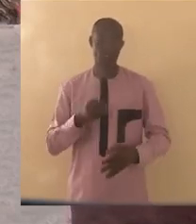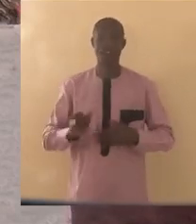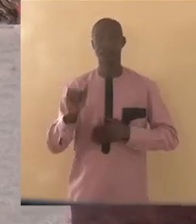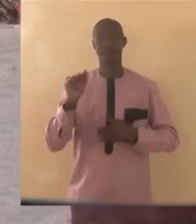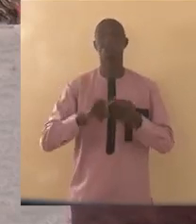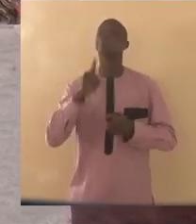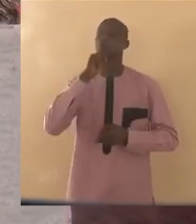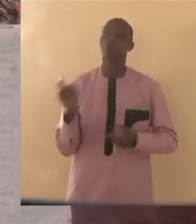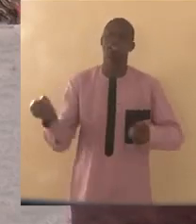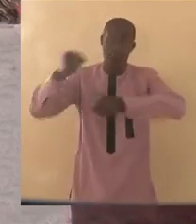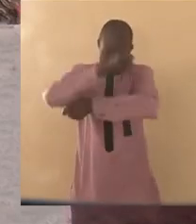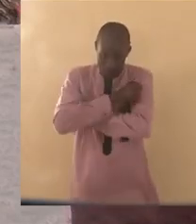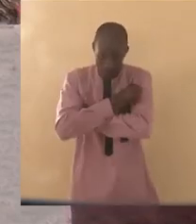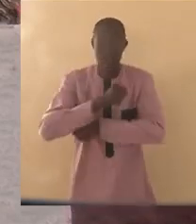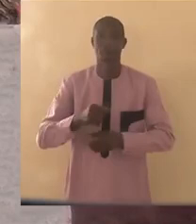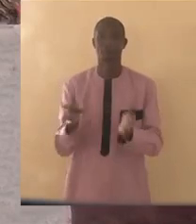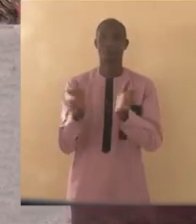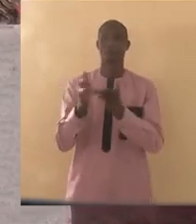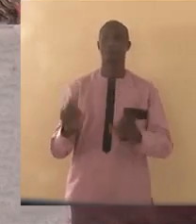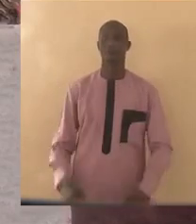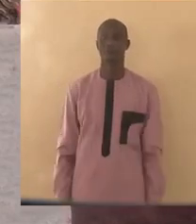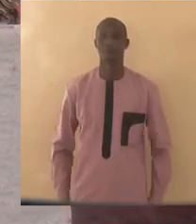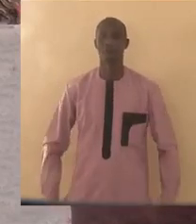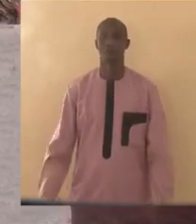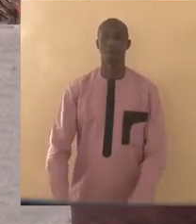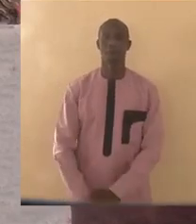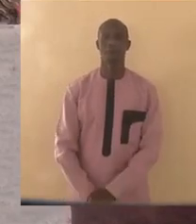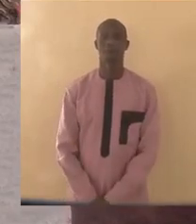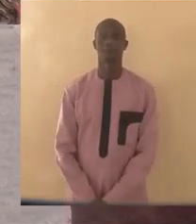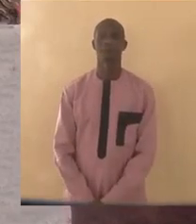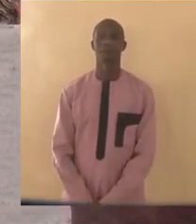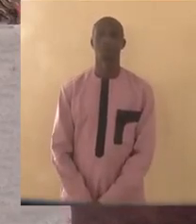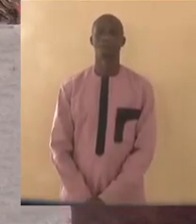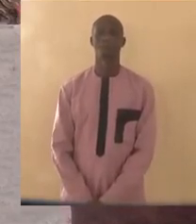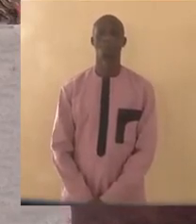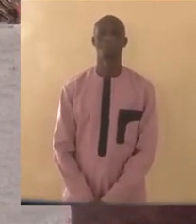many of us are yet to really embrace Jesus.